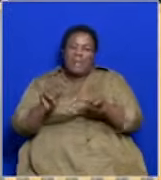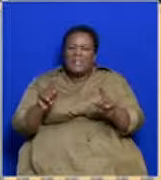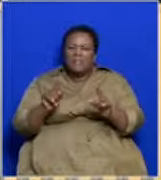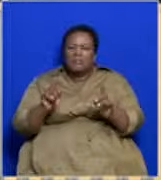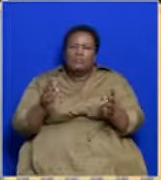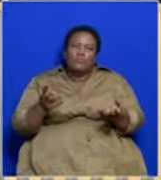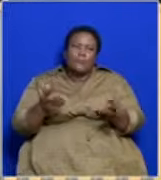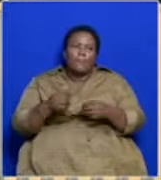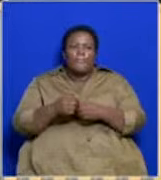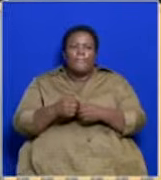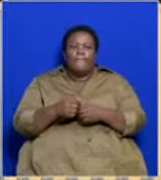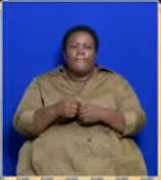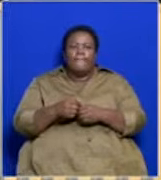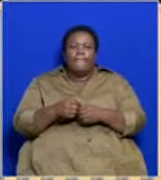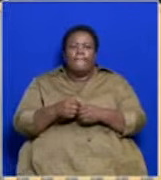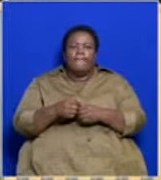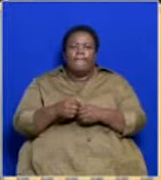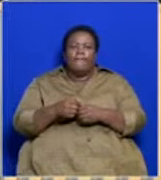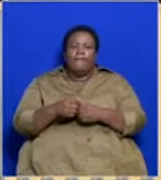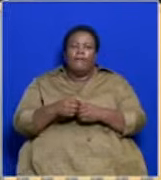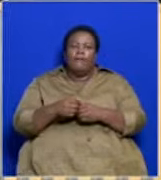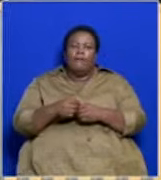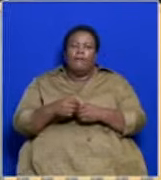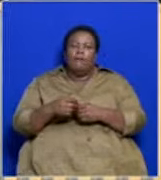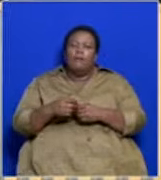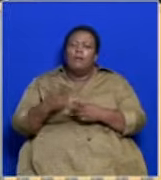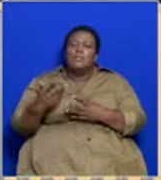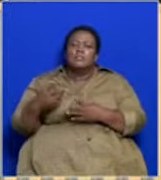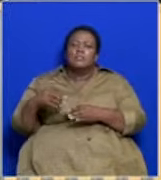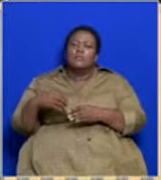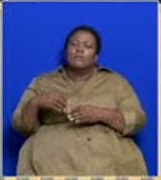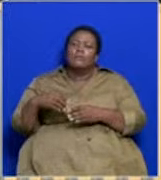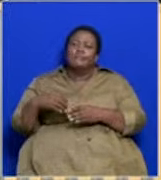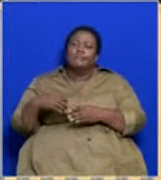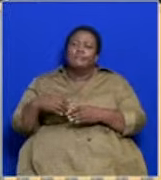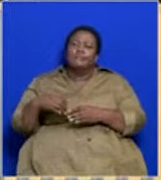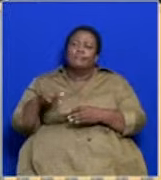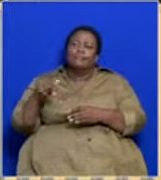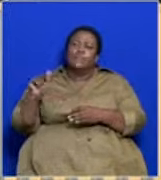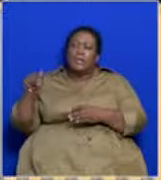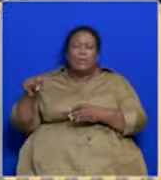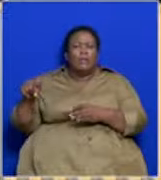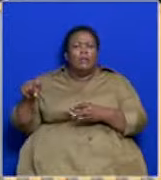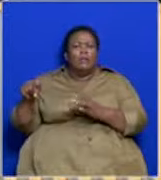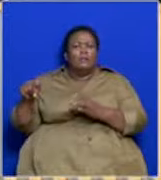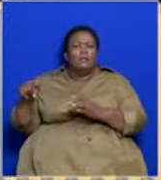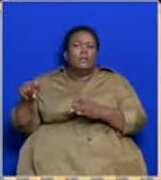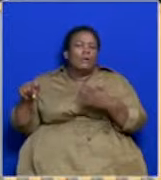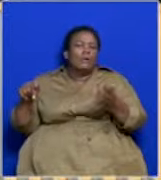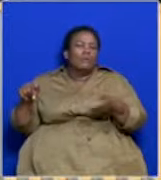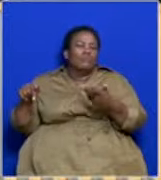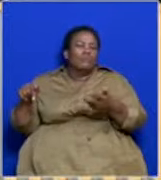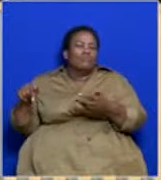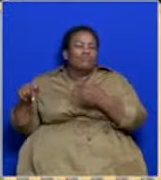going activity, engage with the NDPP,